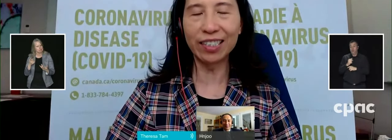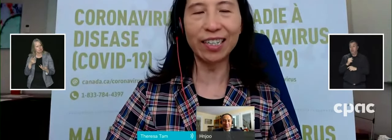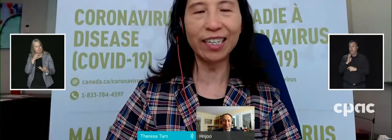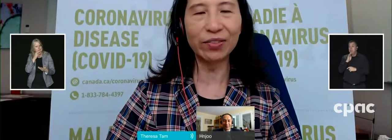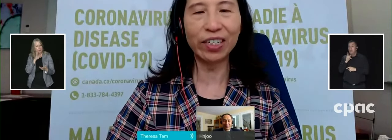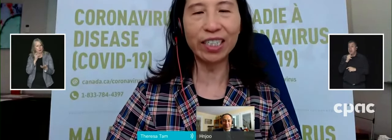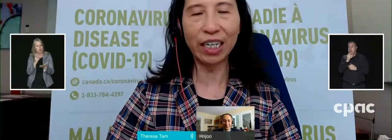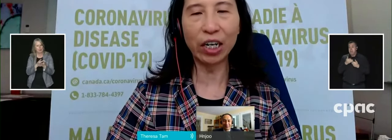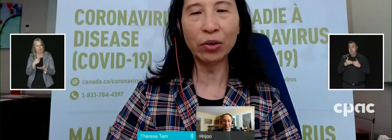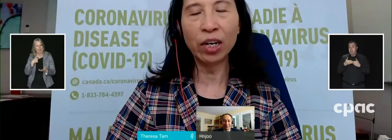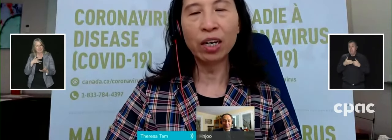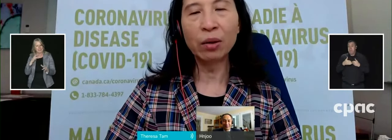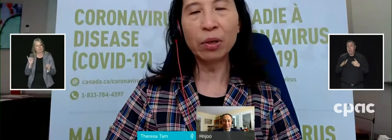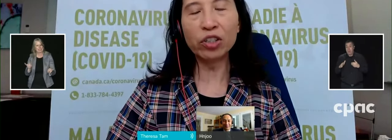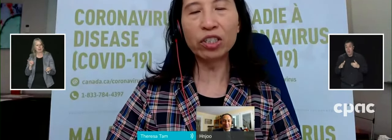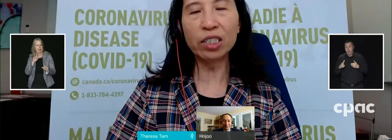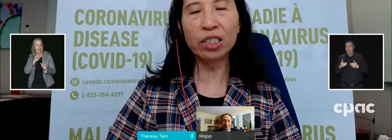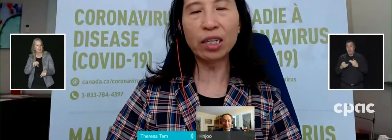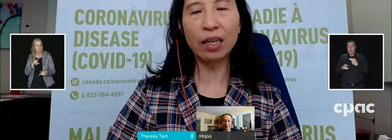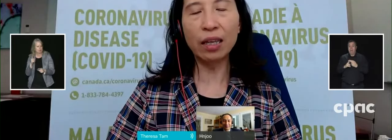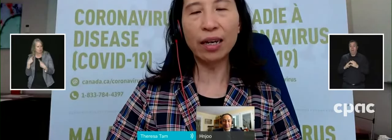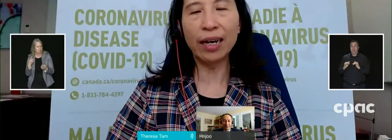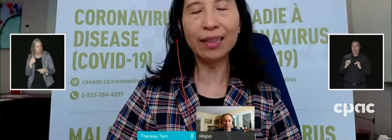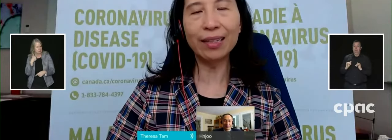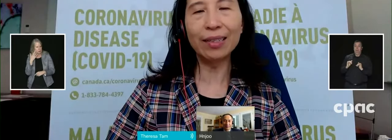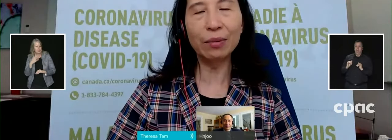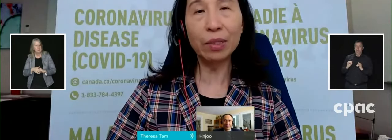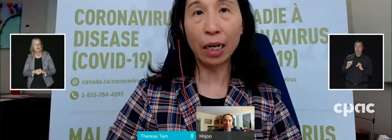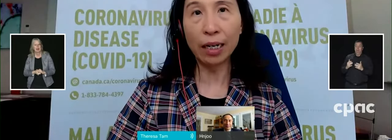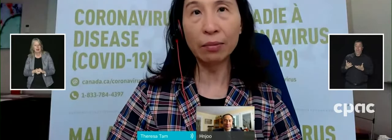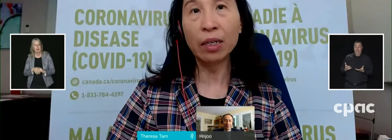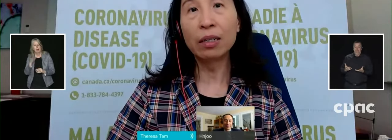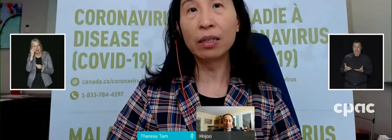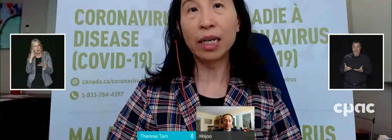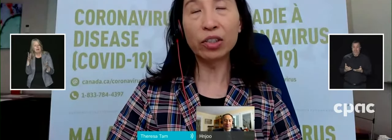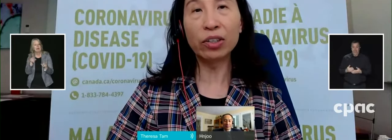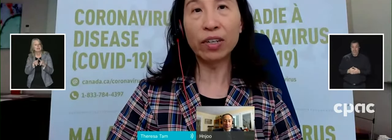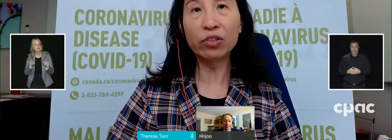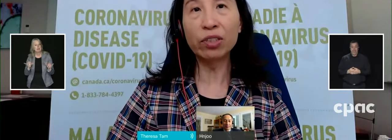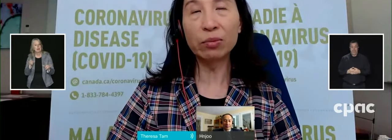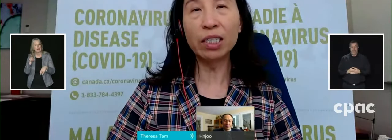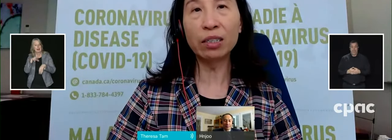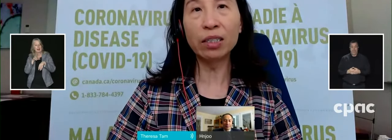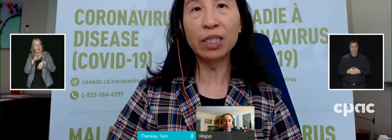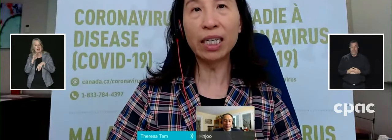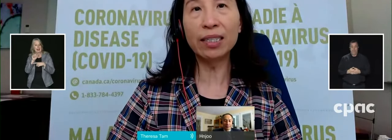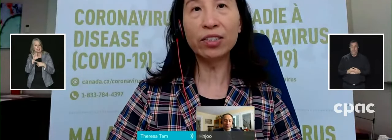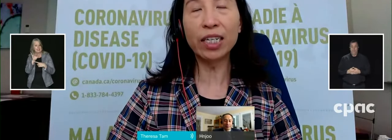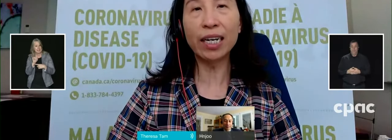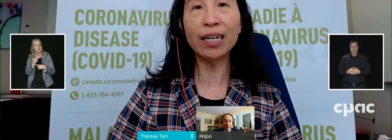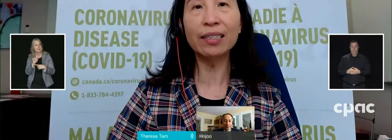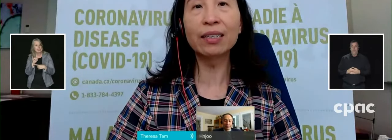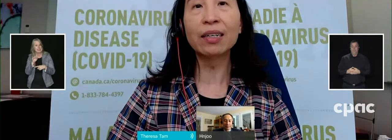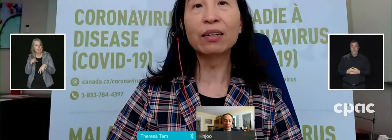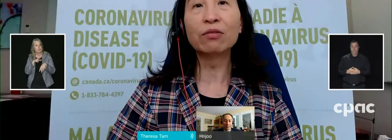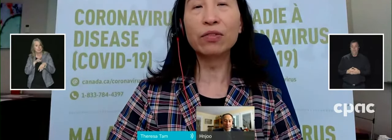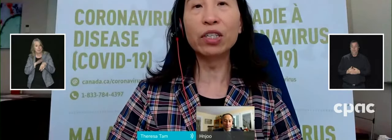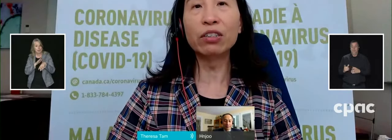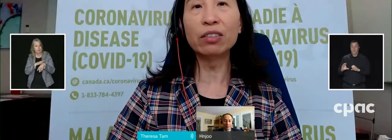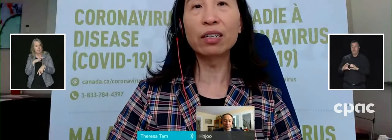the answer as far as I know. But just to say that at the same time, the National Advisory Committee on Immunization